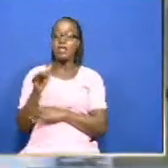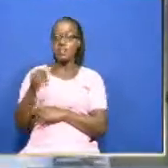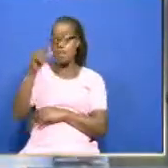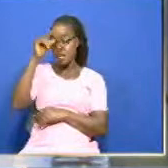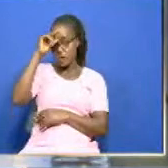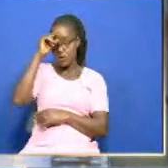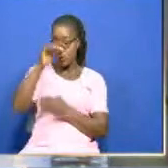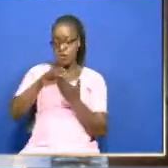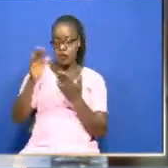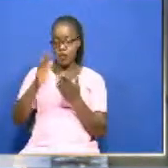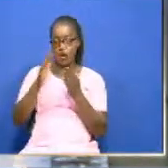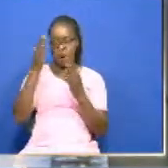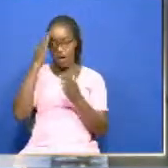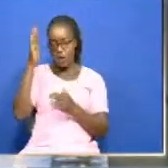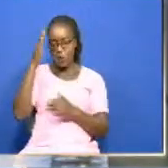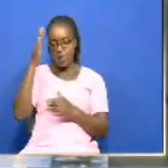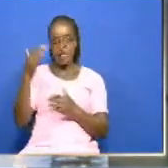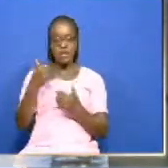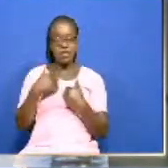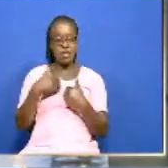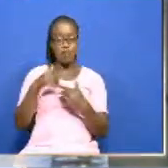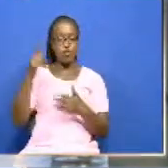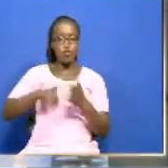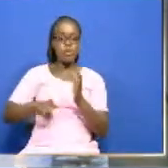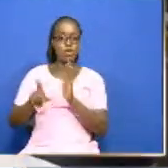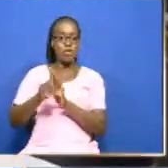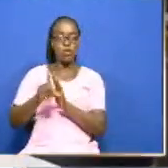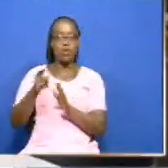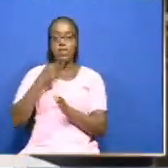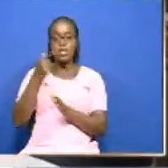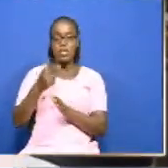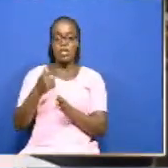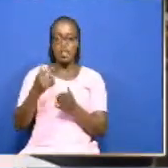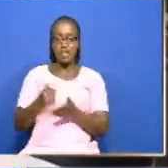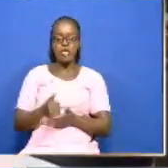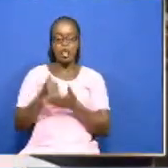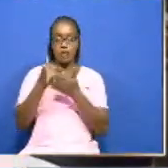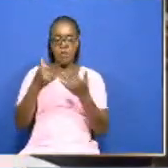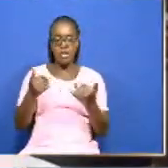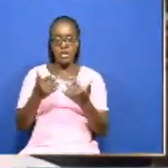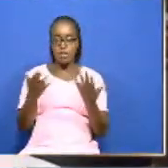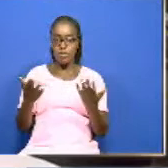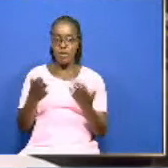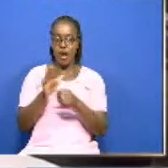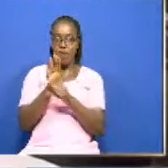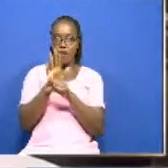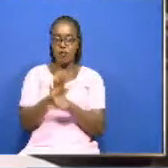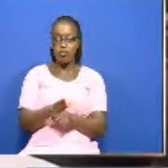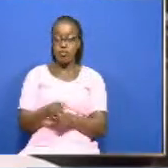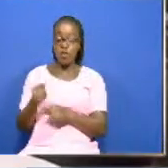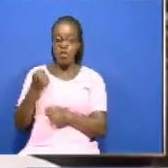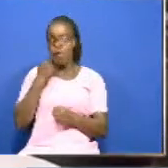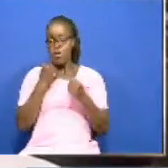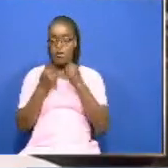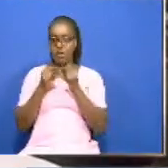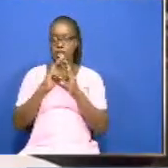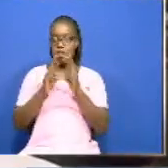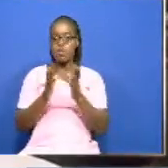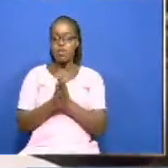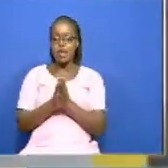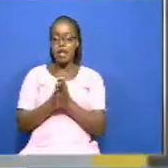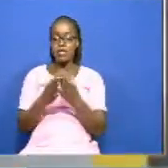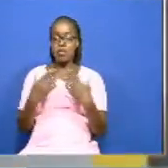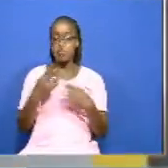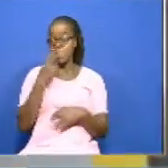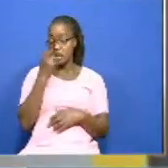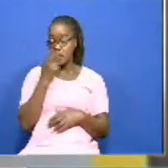more awareness on what the law says and make available helplines where incidences of violence can be reported and perpetrators brought to